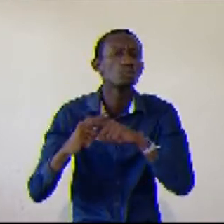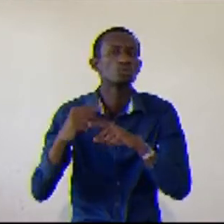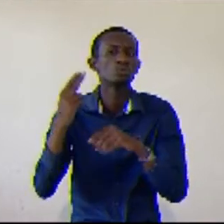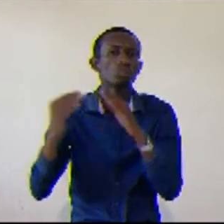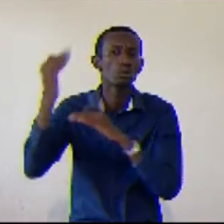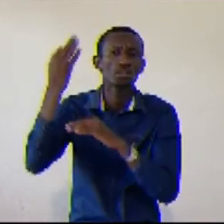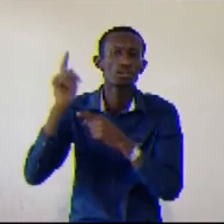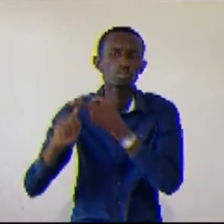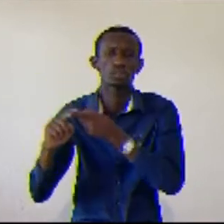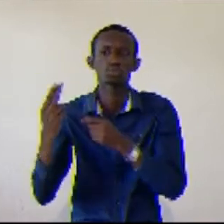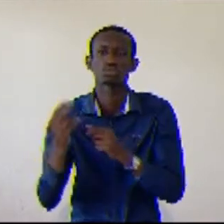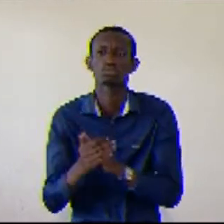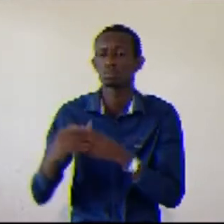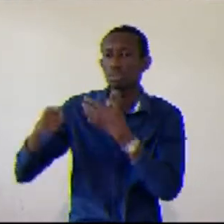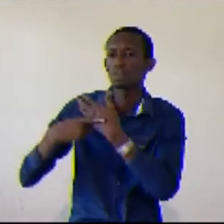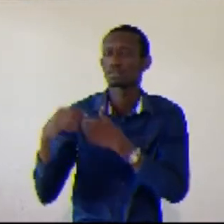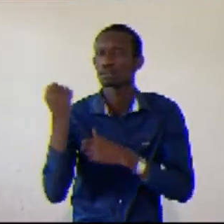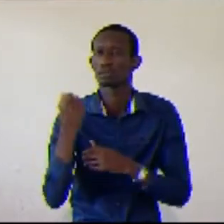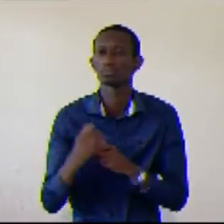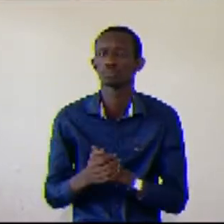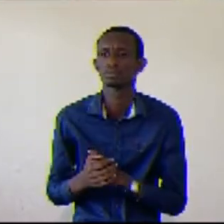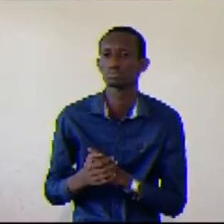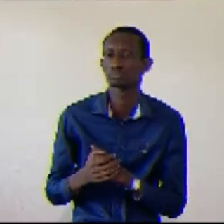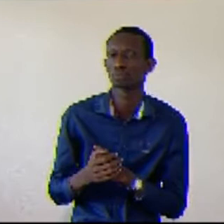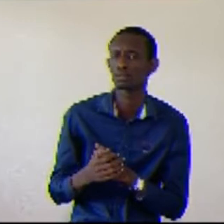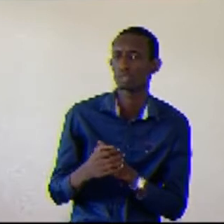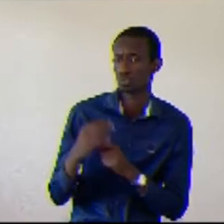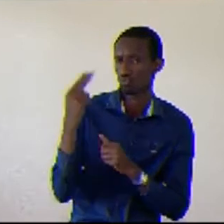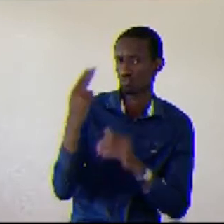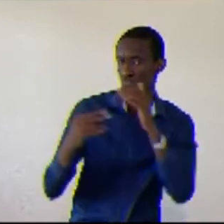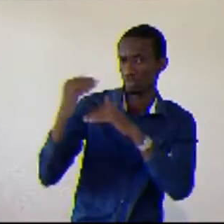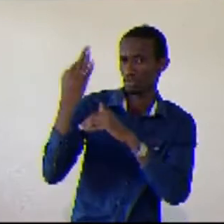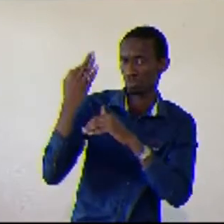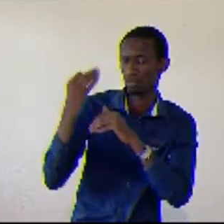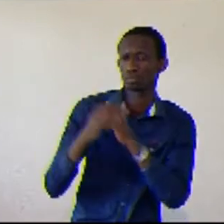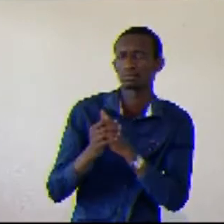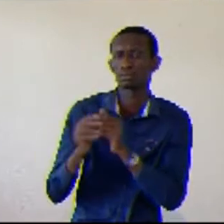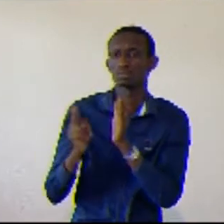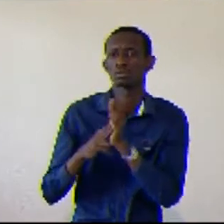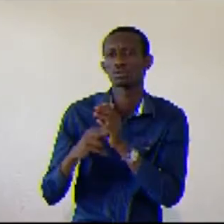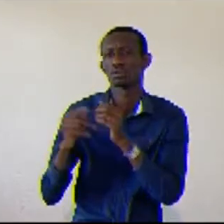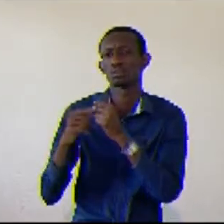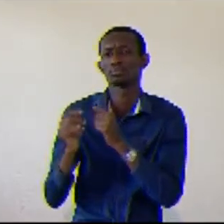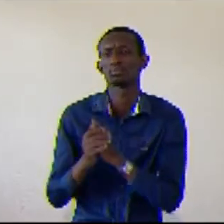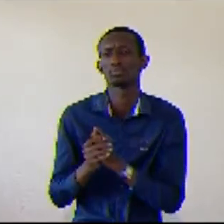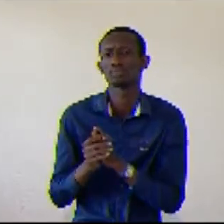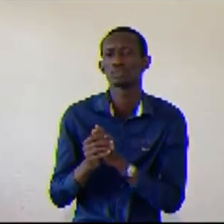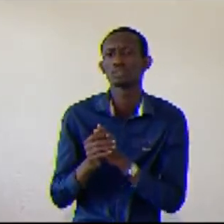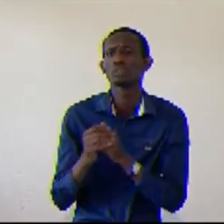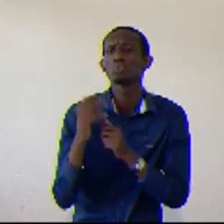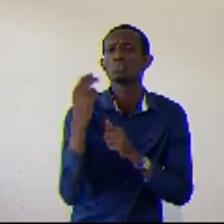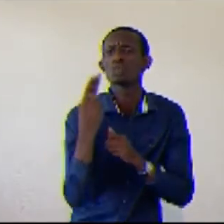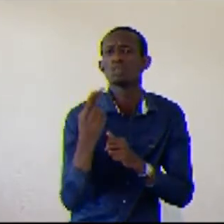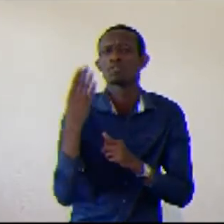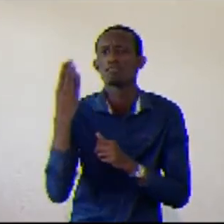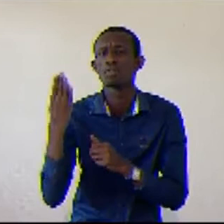2 minus 5. 2 power 3 is 8. This is 24. 24